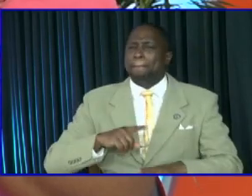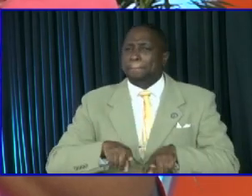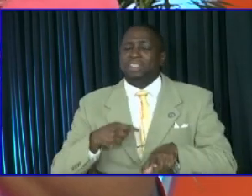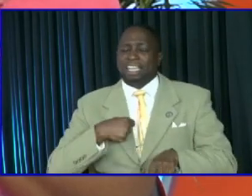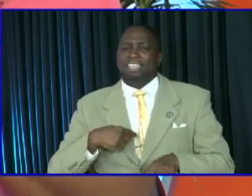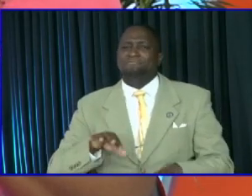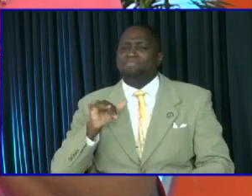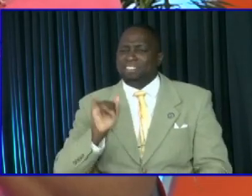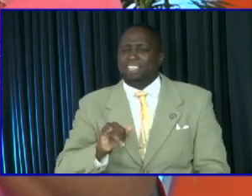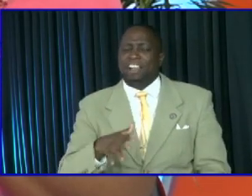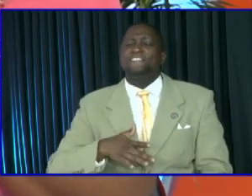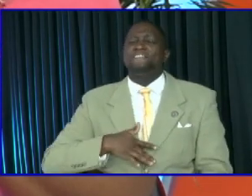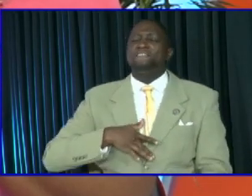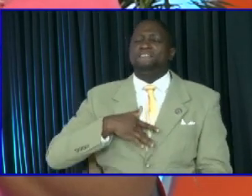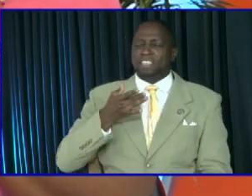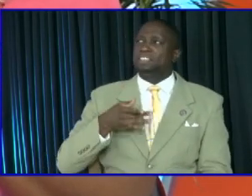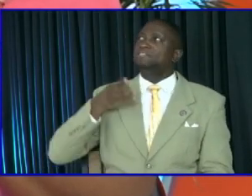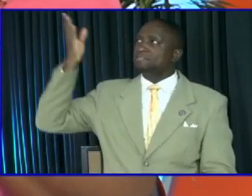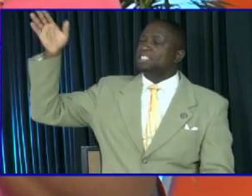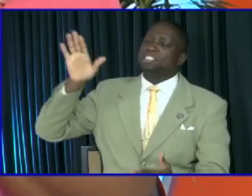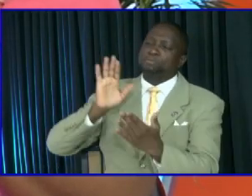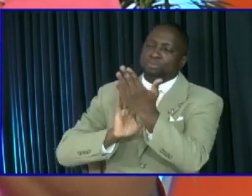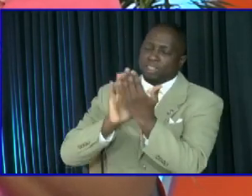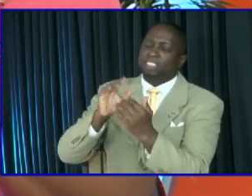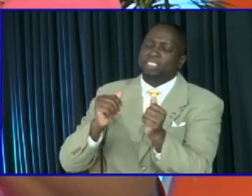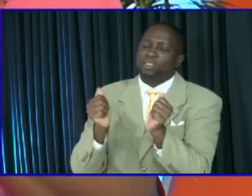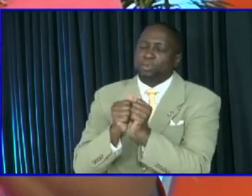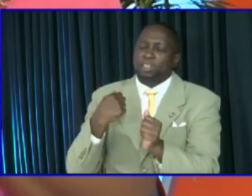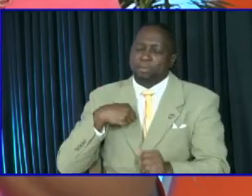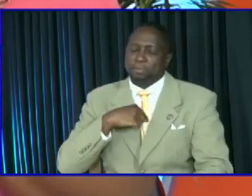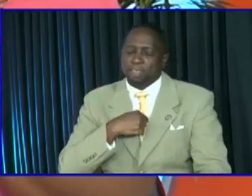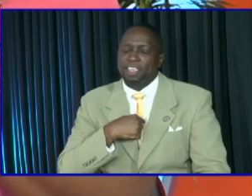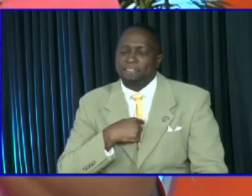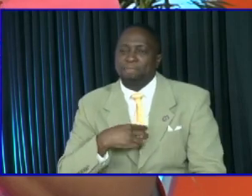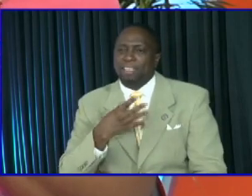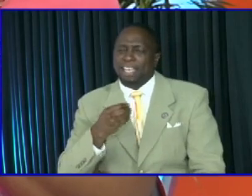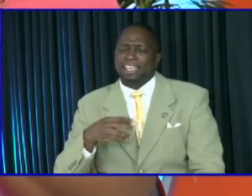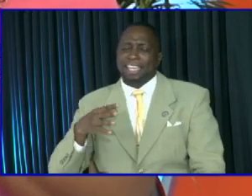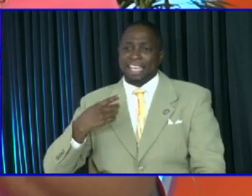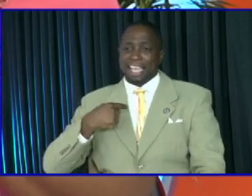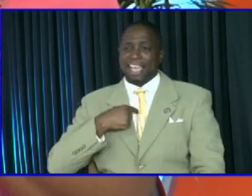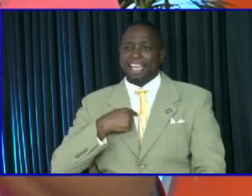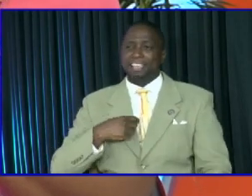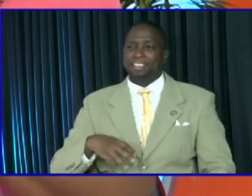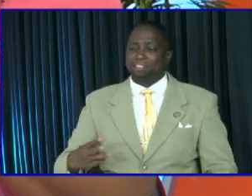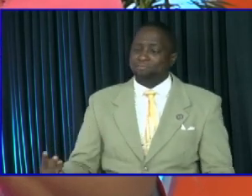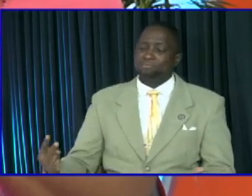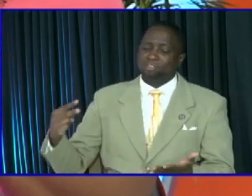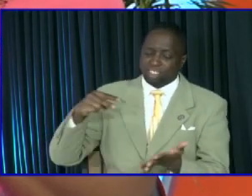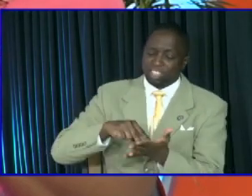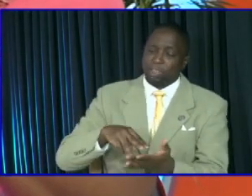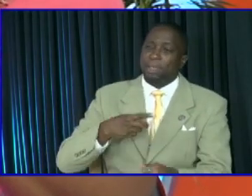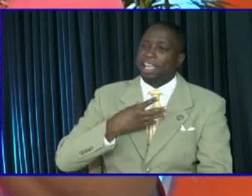here." And that's the point when I wake up and when I got up and I was saying, "Lord,